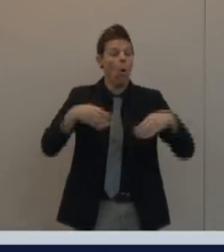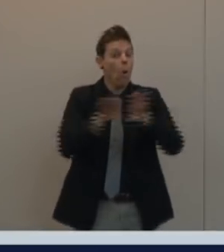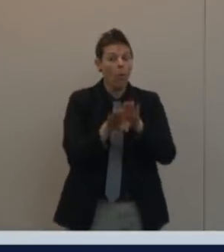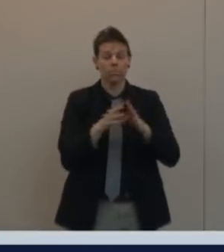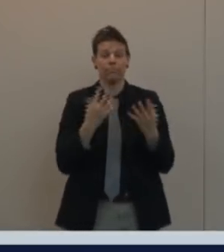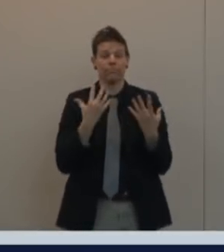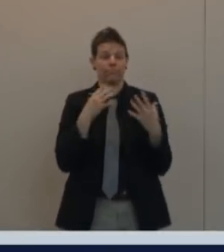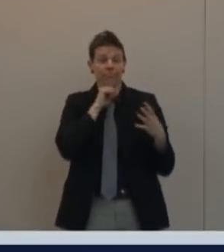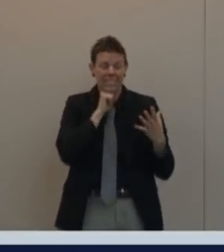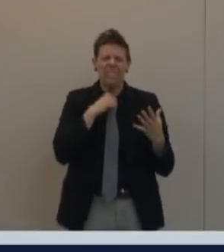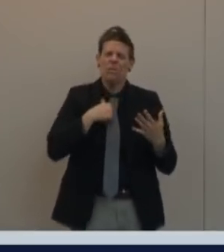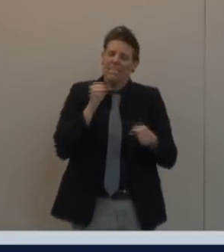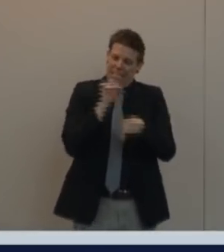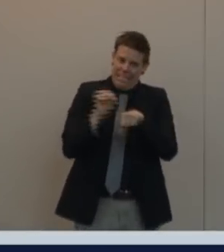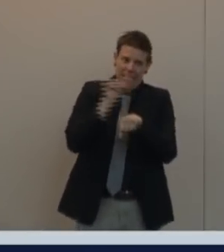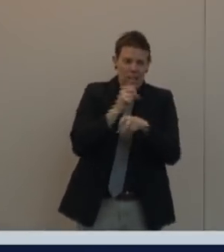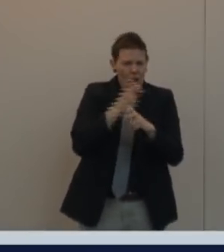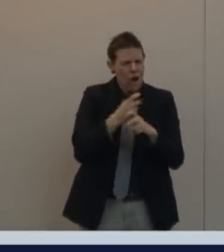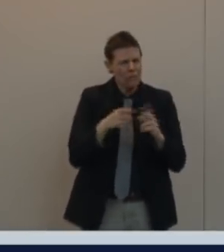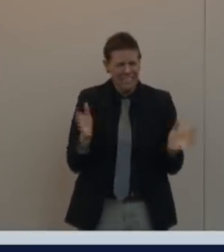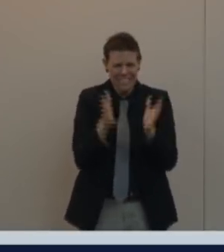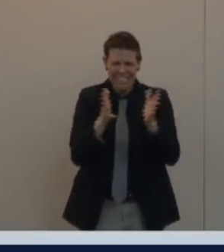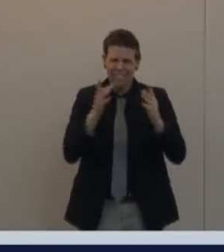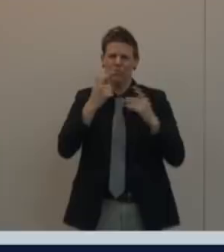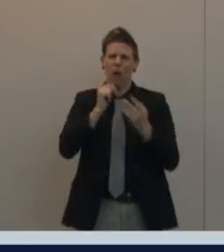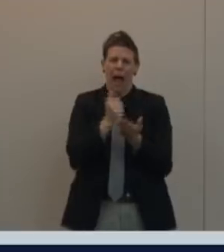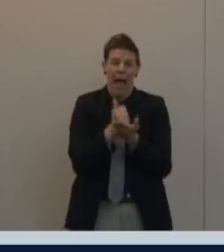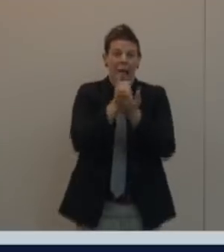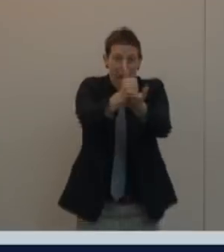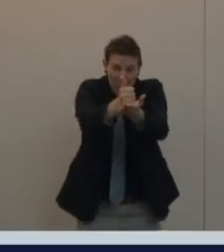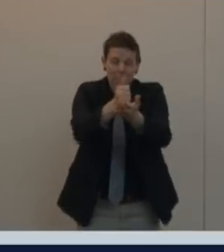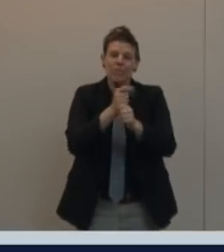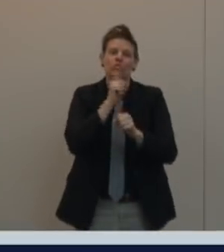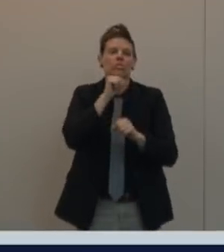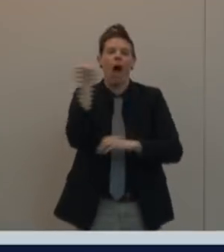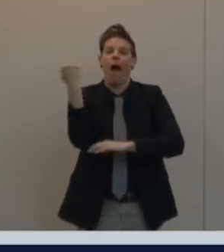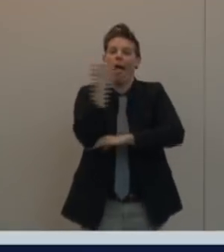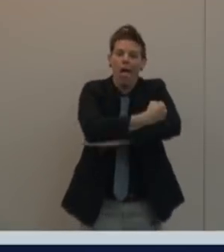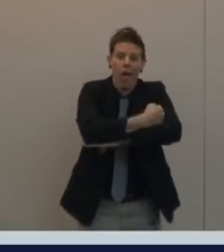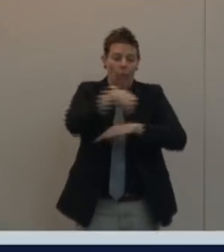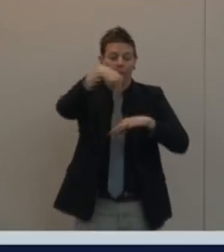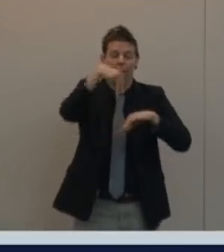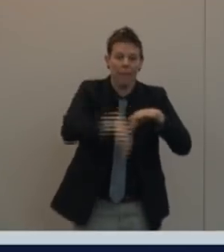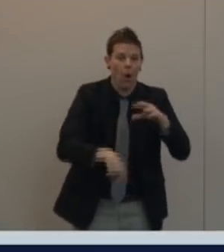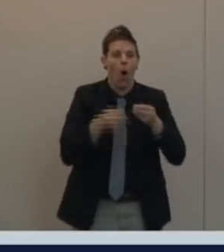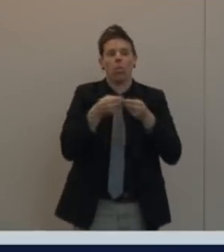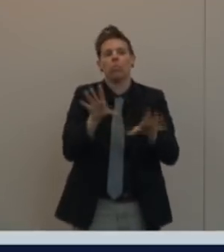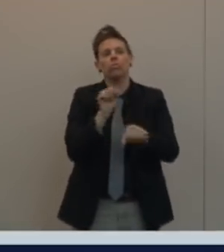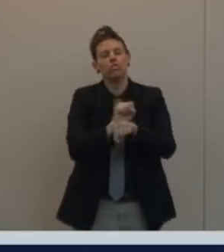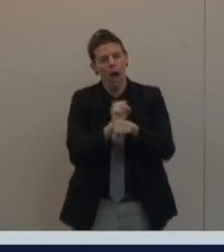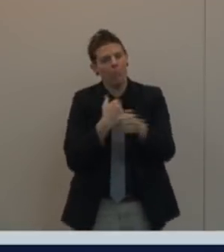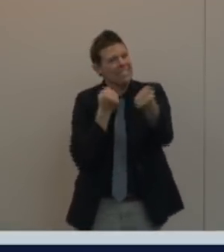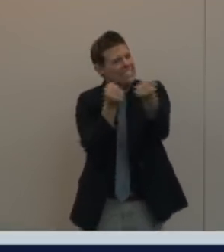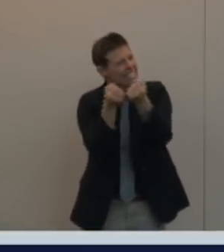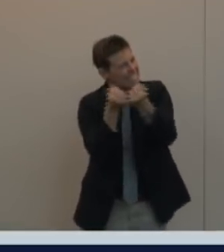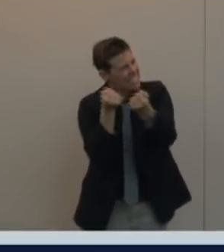everything in our power to prevent that and to shore up our small businesses. So this week we've launched something called the